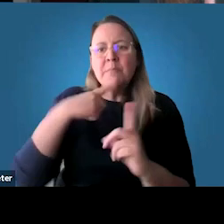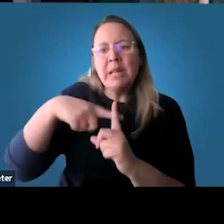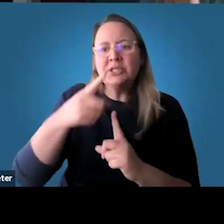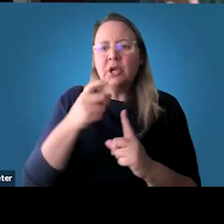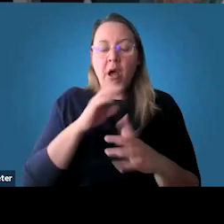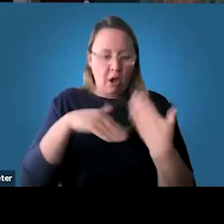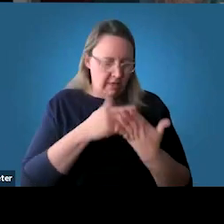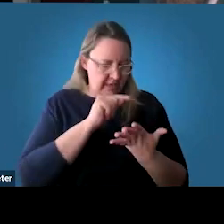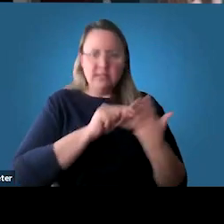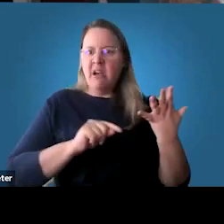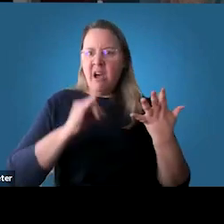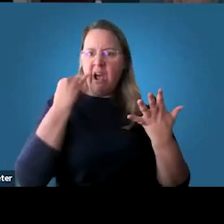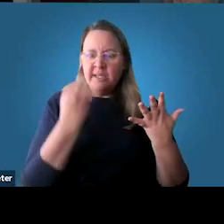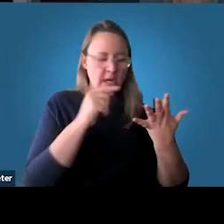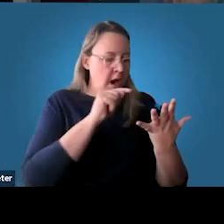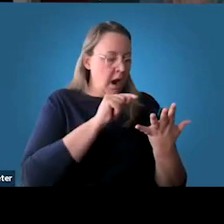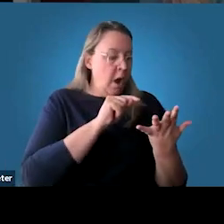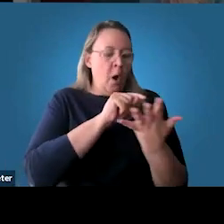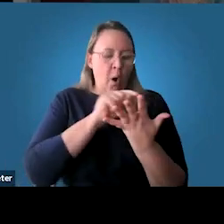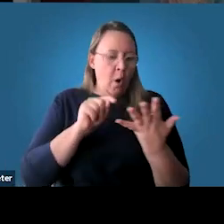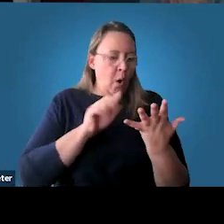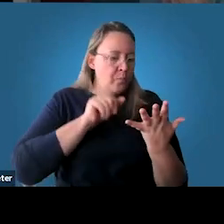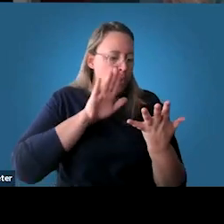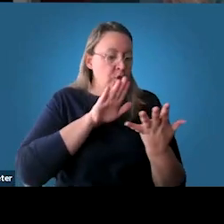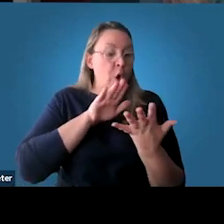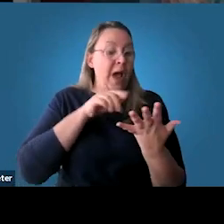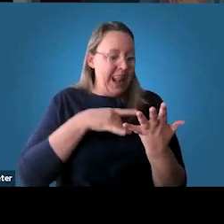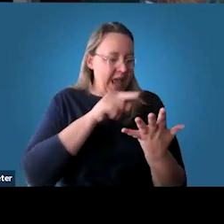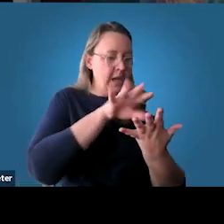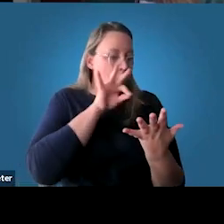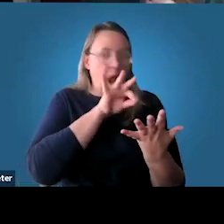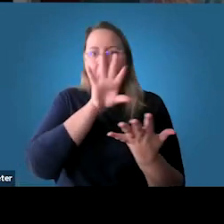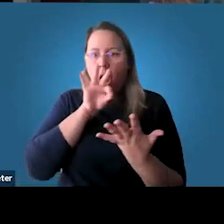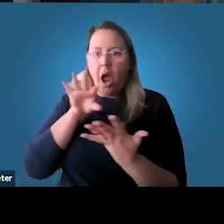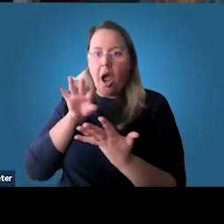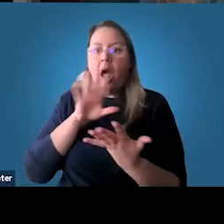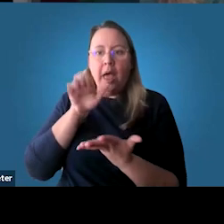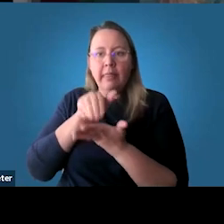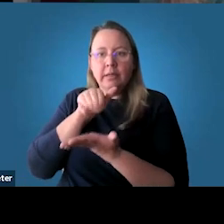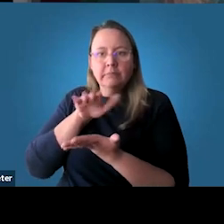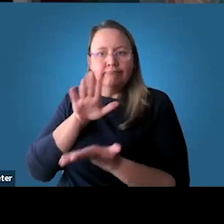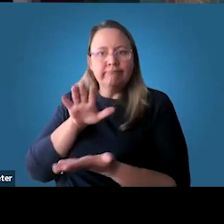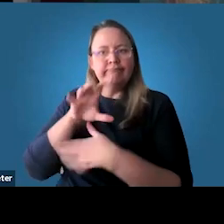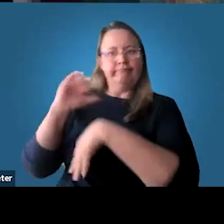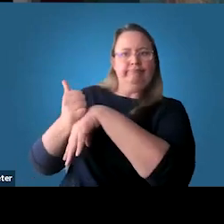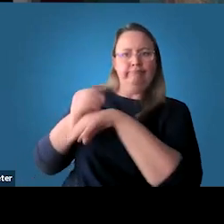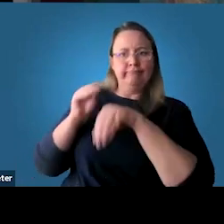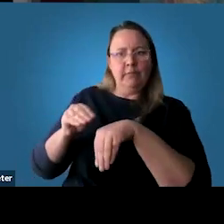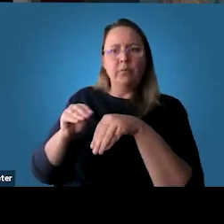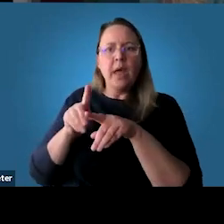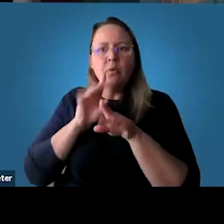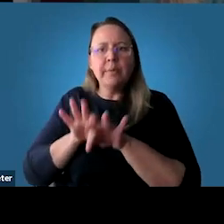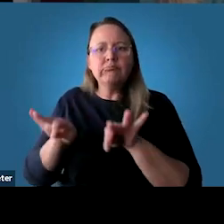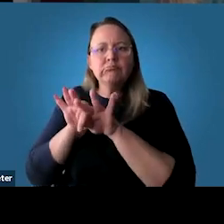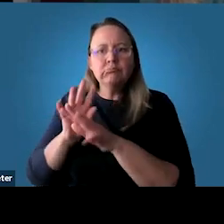take these ideas and then define what approaches and specific metrics are going to be most meaningful, relevant, and